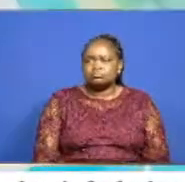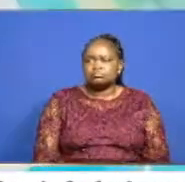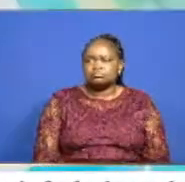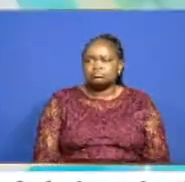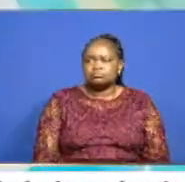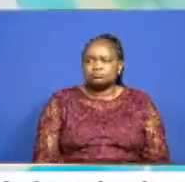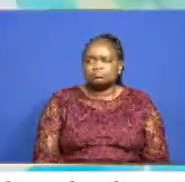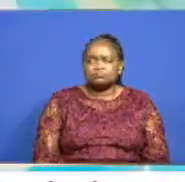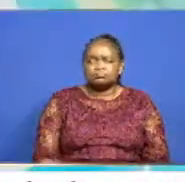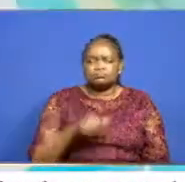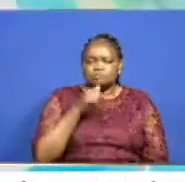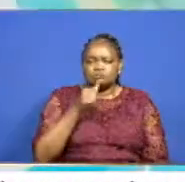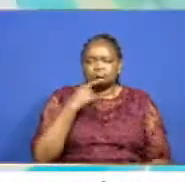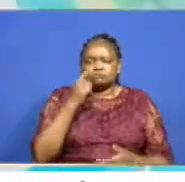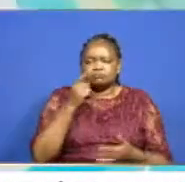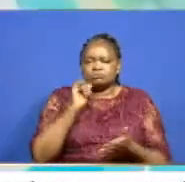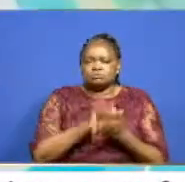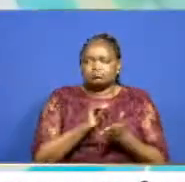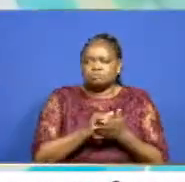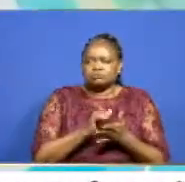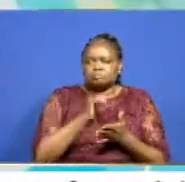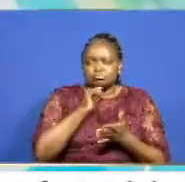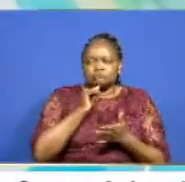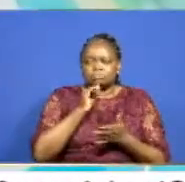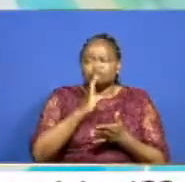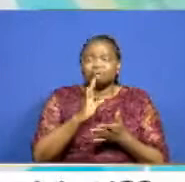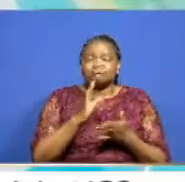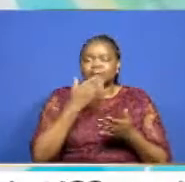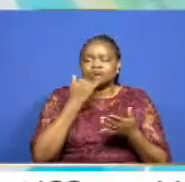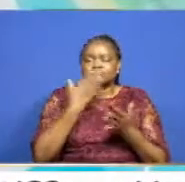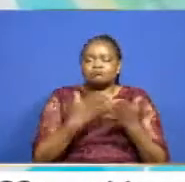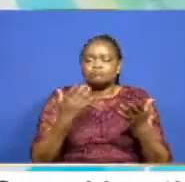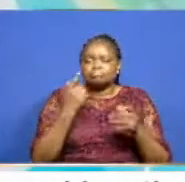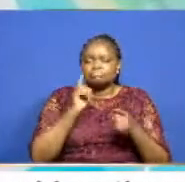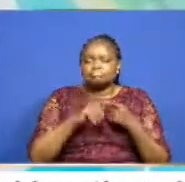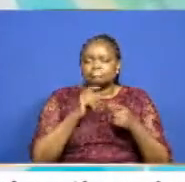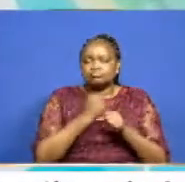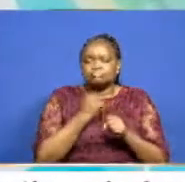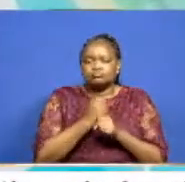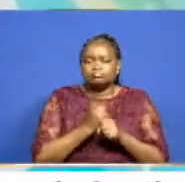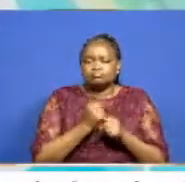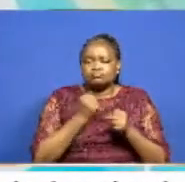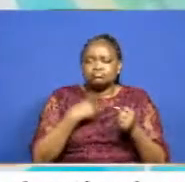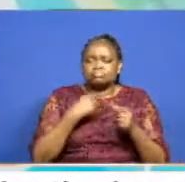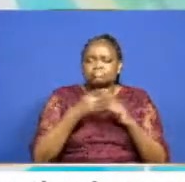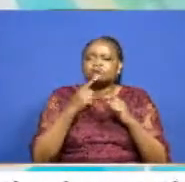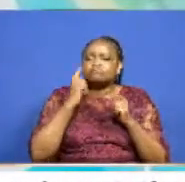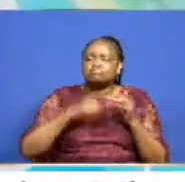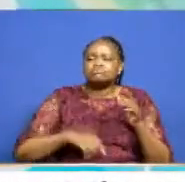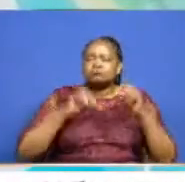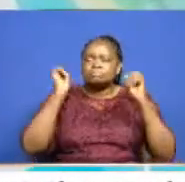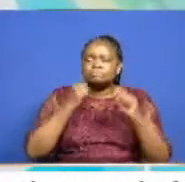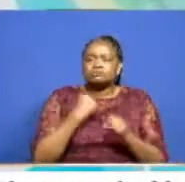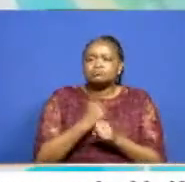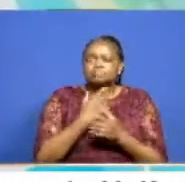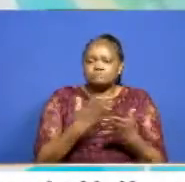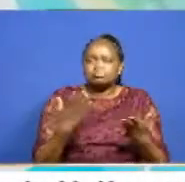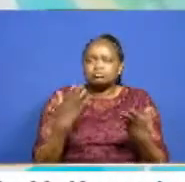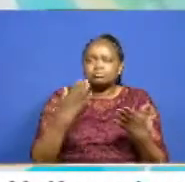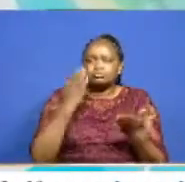I'm not saying that it might not be the best thing to do, but I'm saying there is something that we can do,